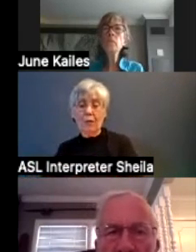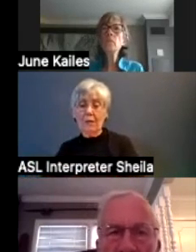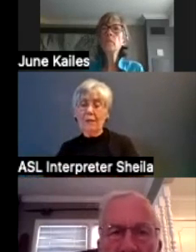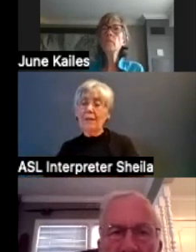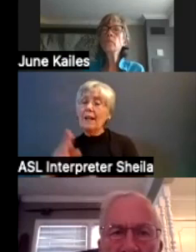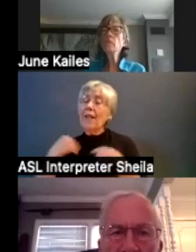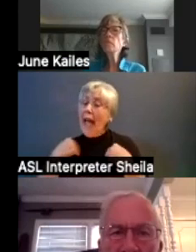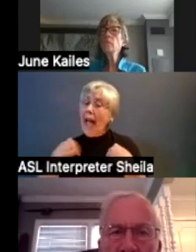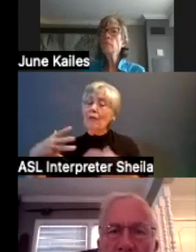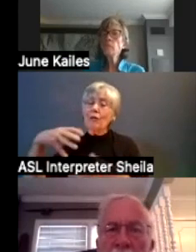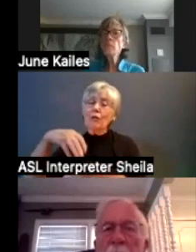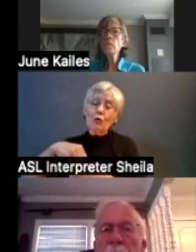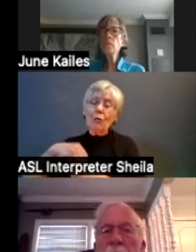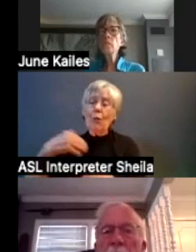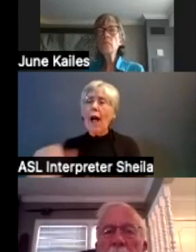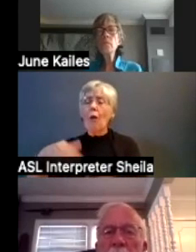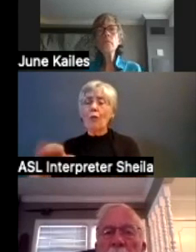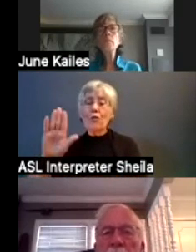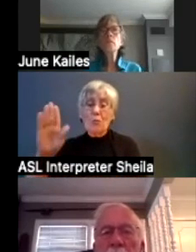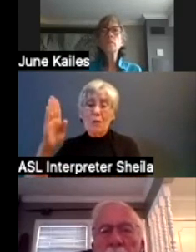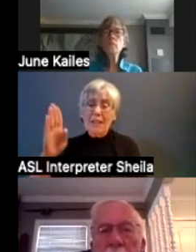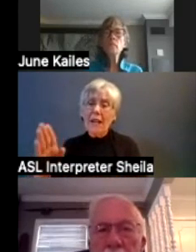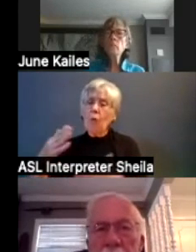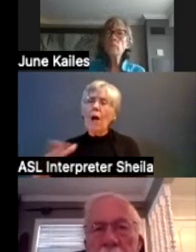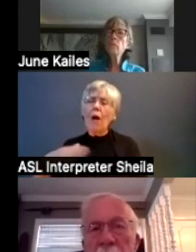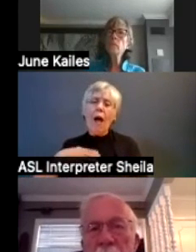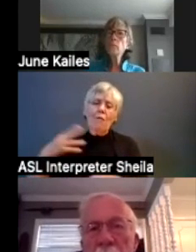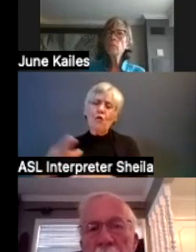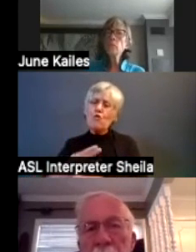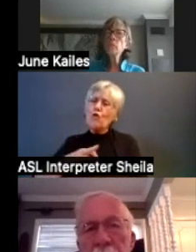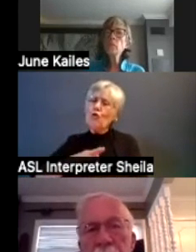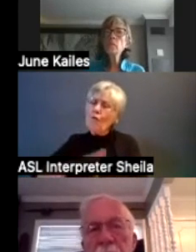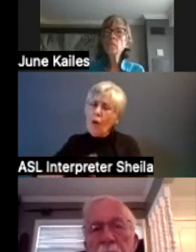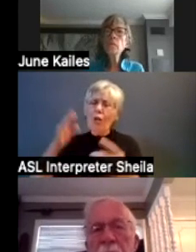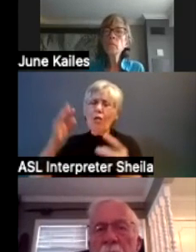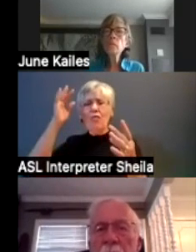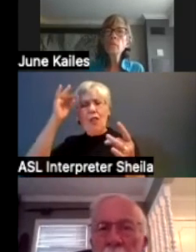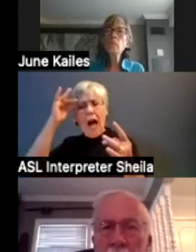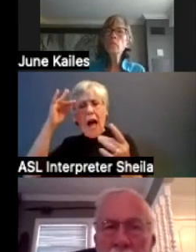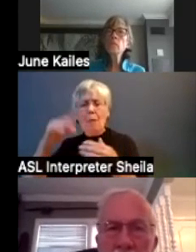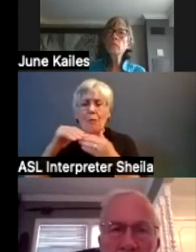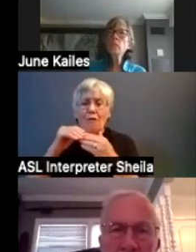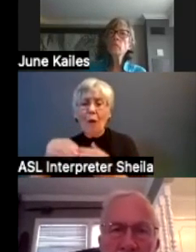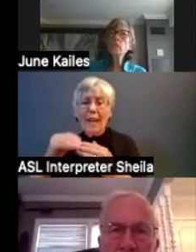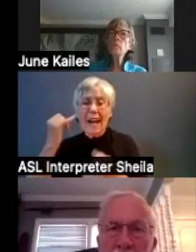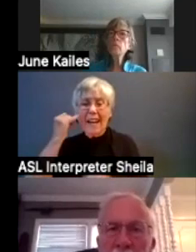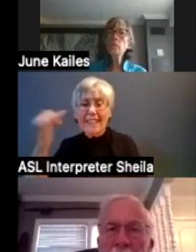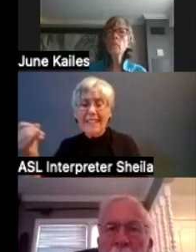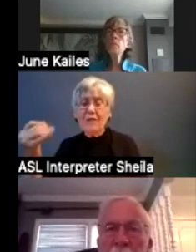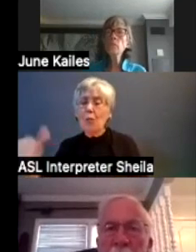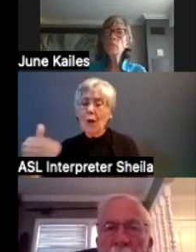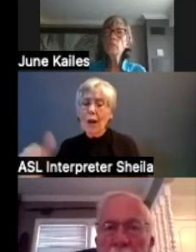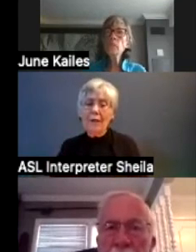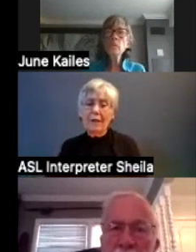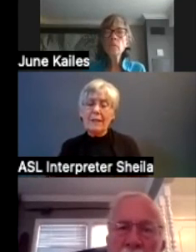thoughts and ideas here, June, and being thought provocative of really exploring more, getting specific, and not being